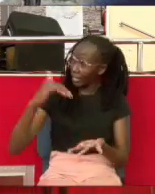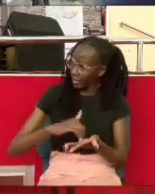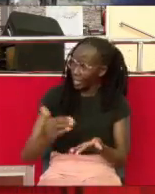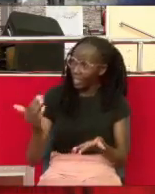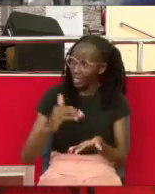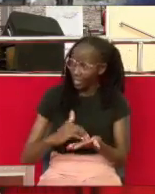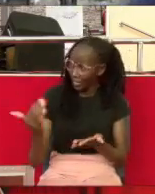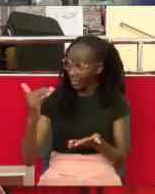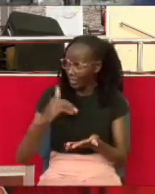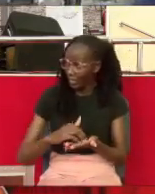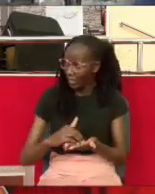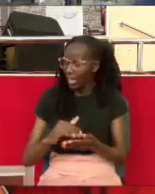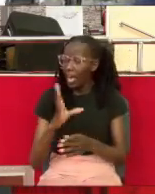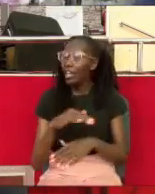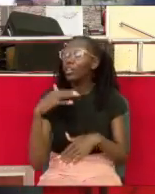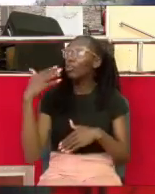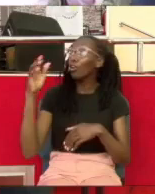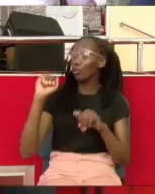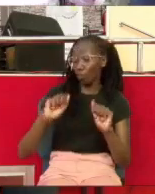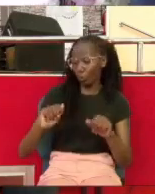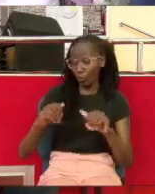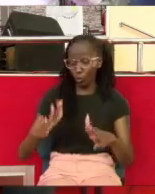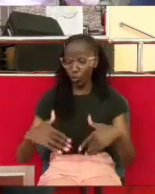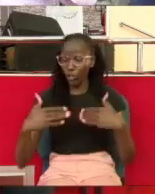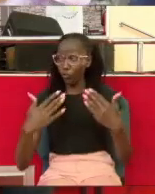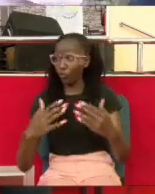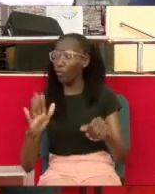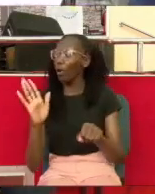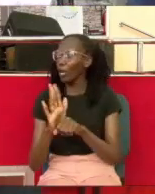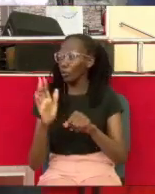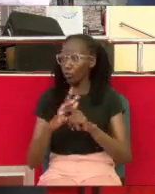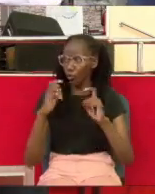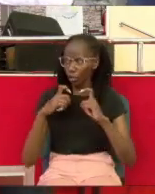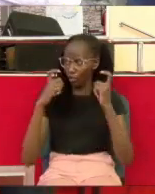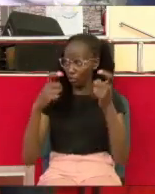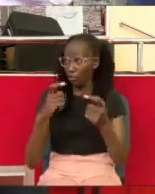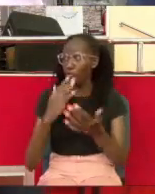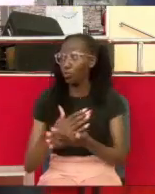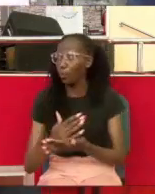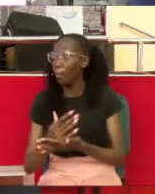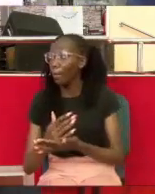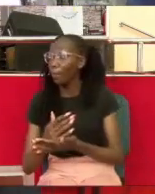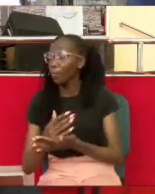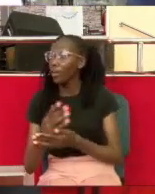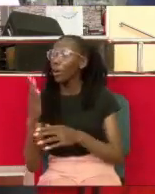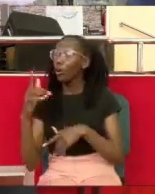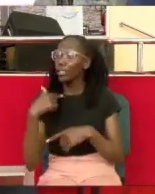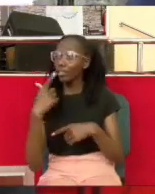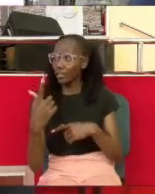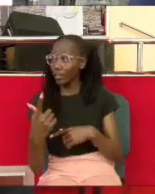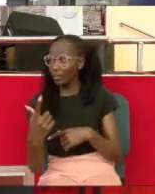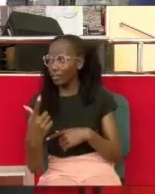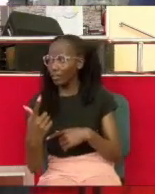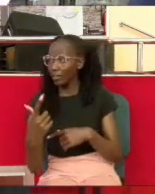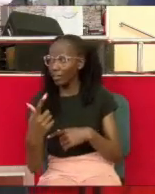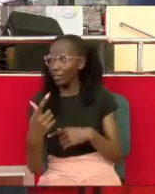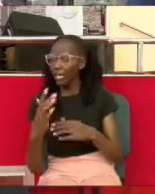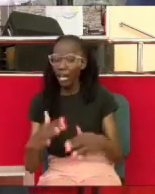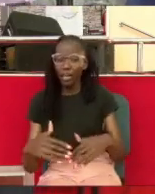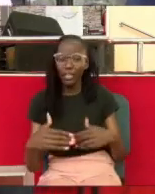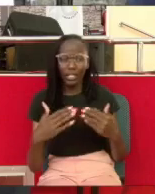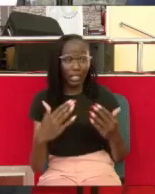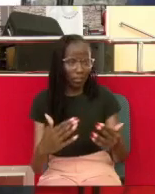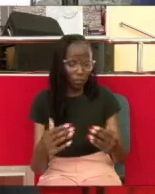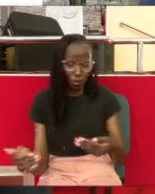he opened the treasures of heaven. No wonder he says, try me. Bring your tithes into my